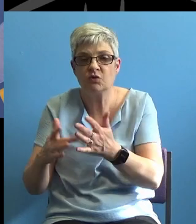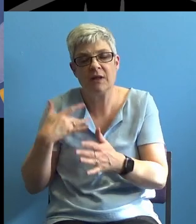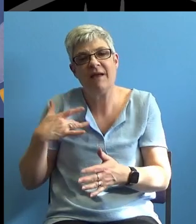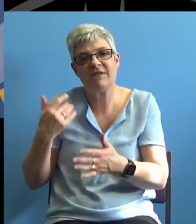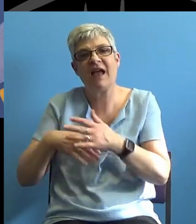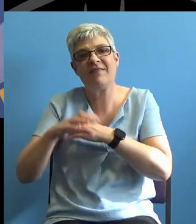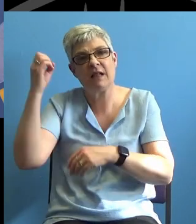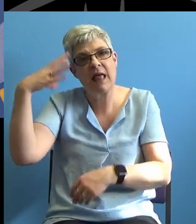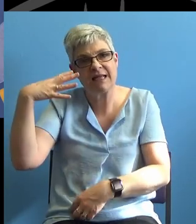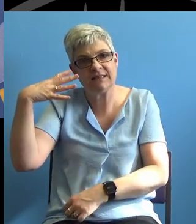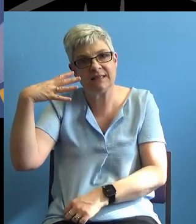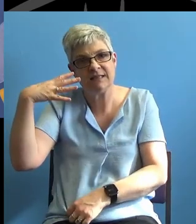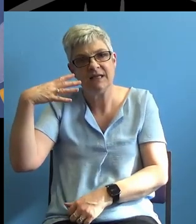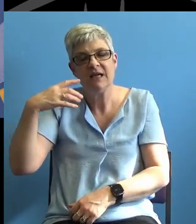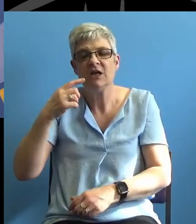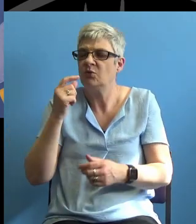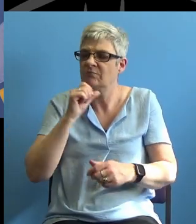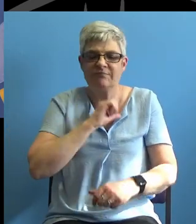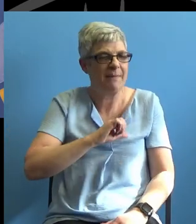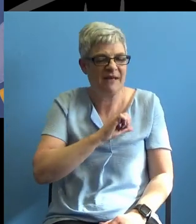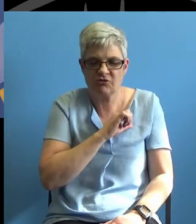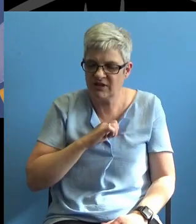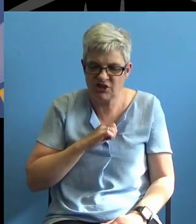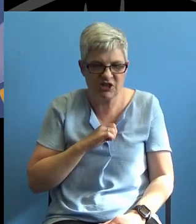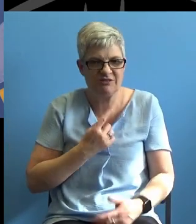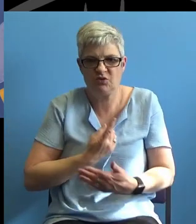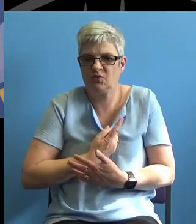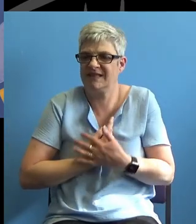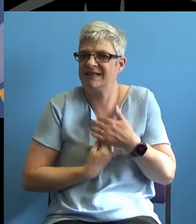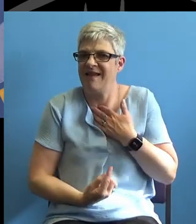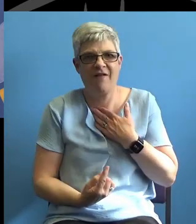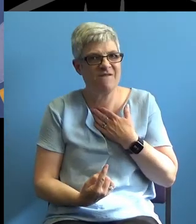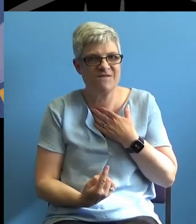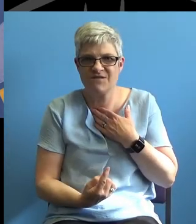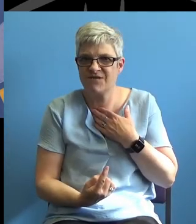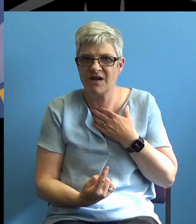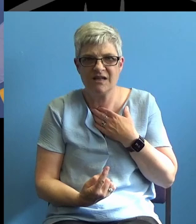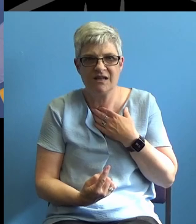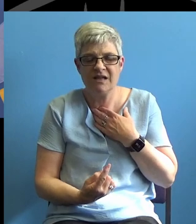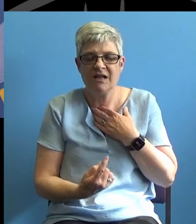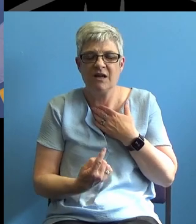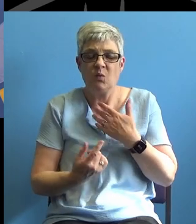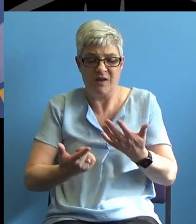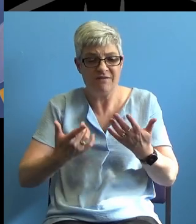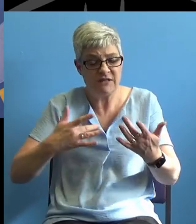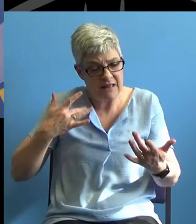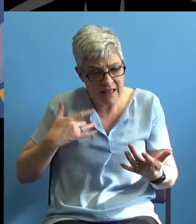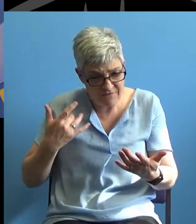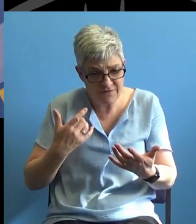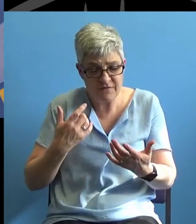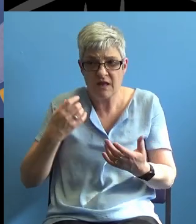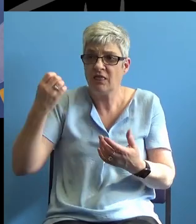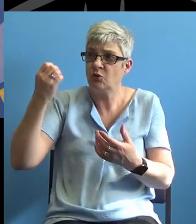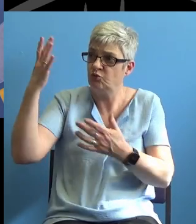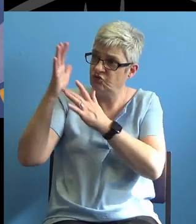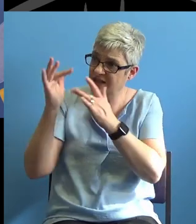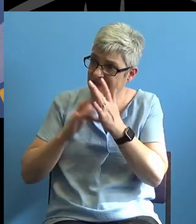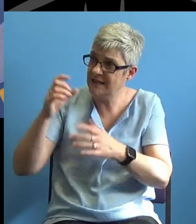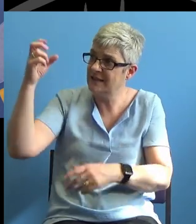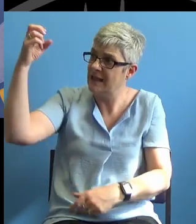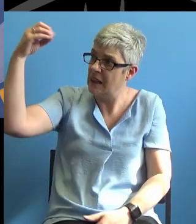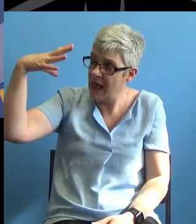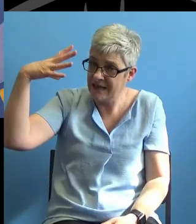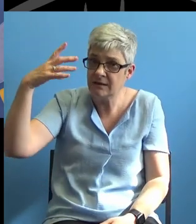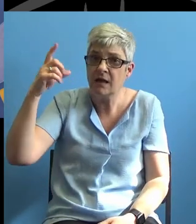light. You cannot be a Christian for long on your own, says the apostle. We are to live in the light of Jesus